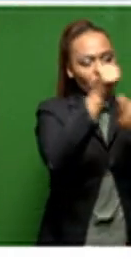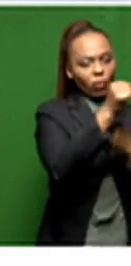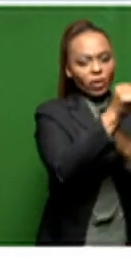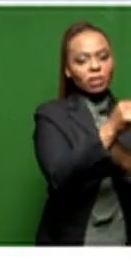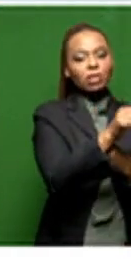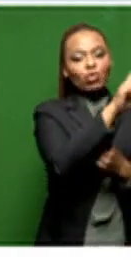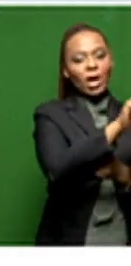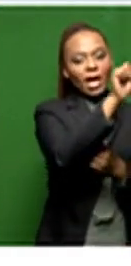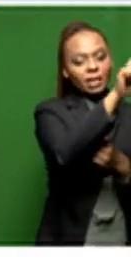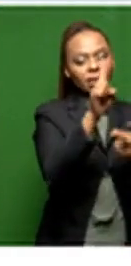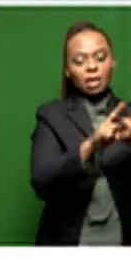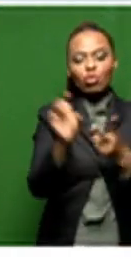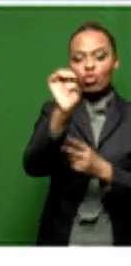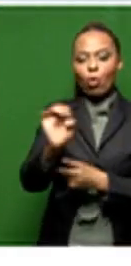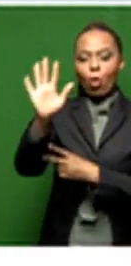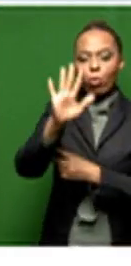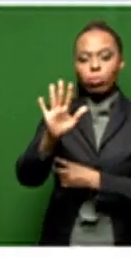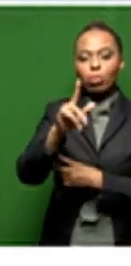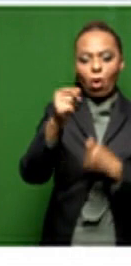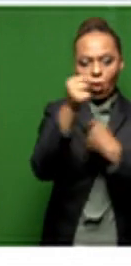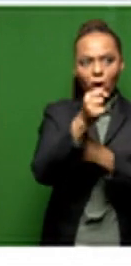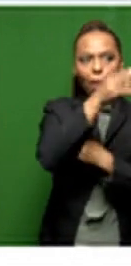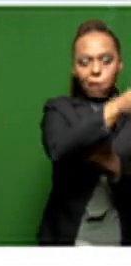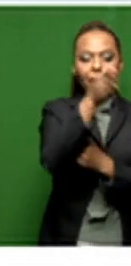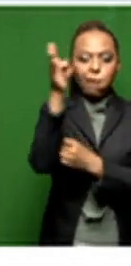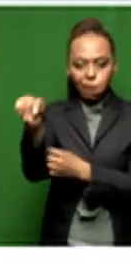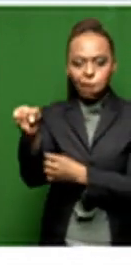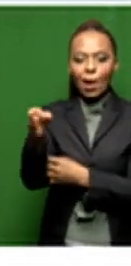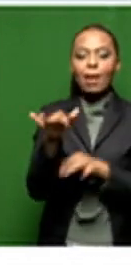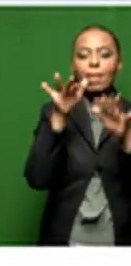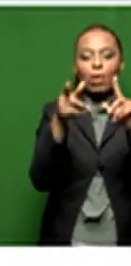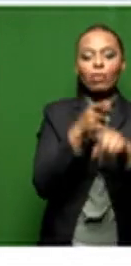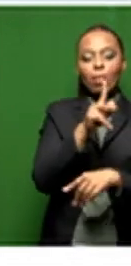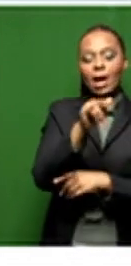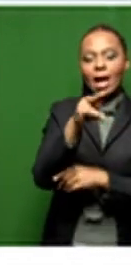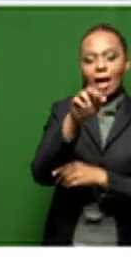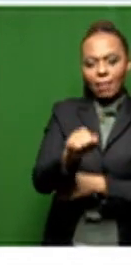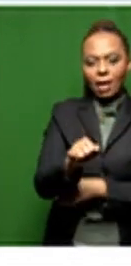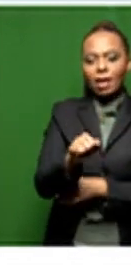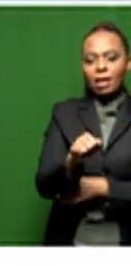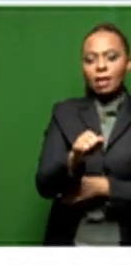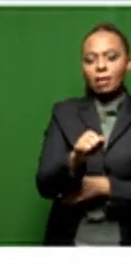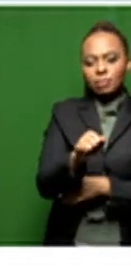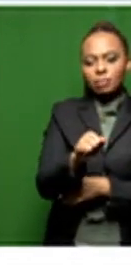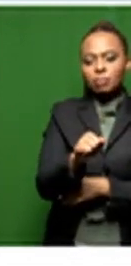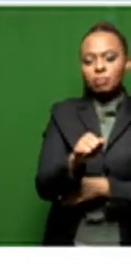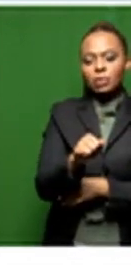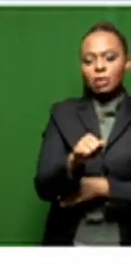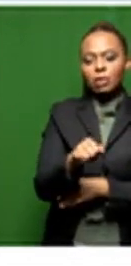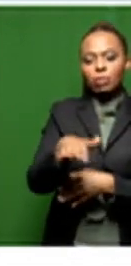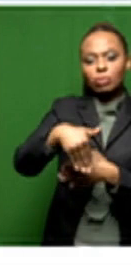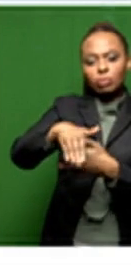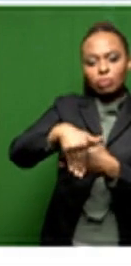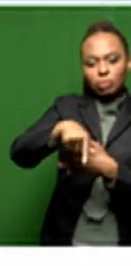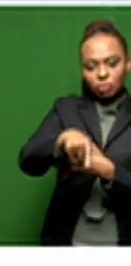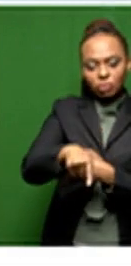We already have people in Panama, for example, in Latin American market. We have partners in